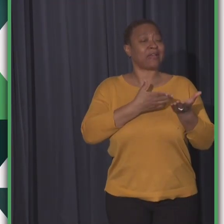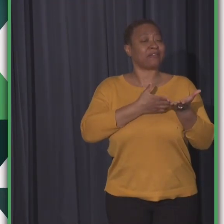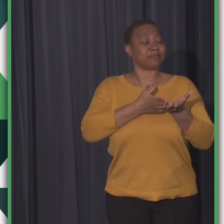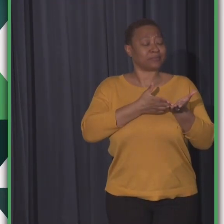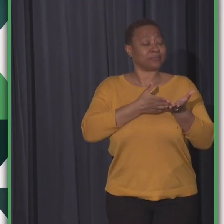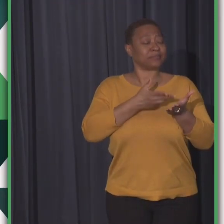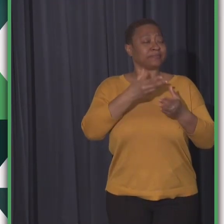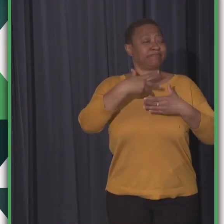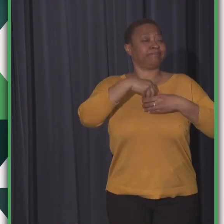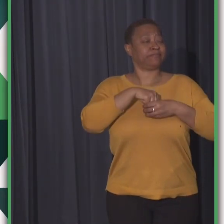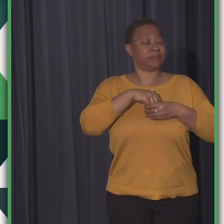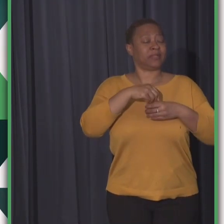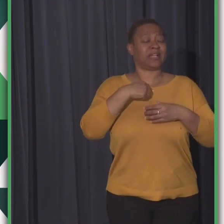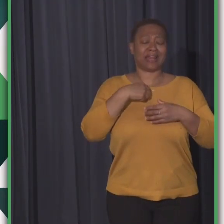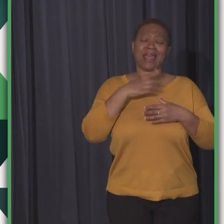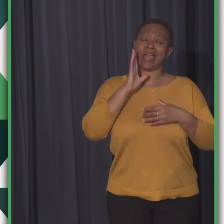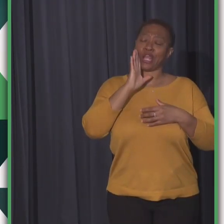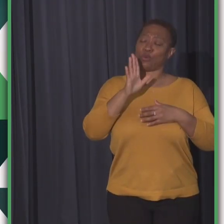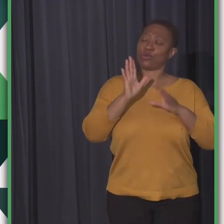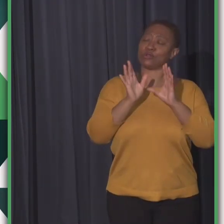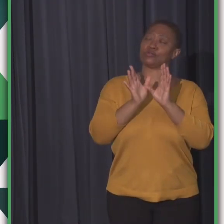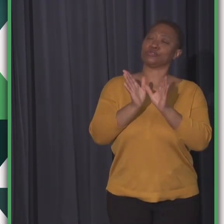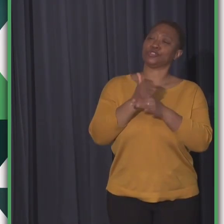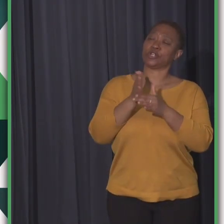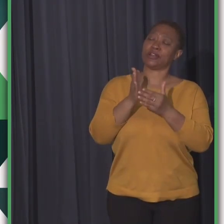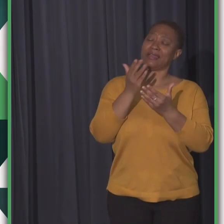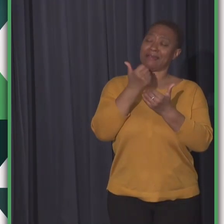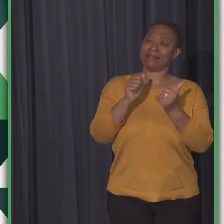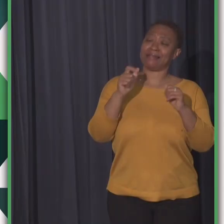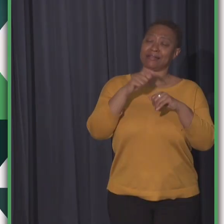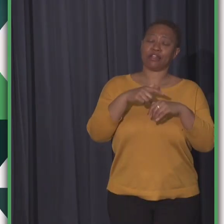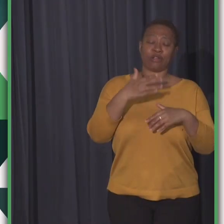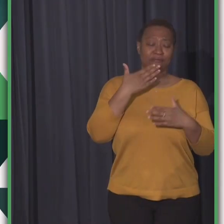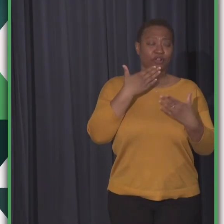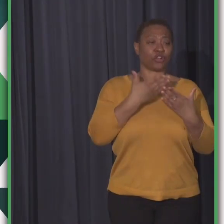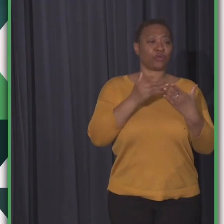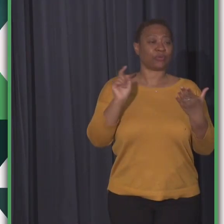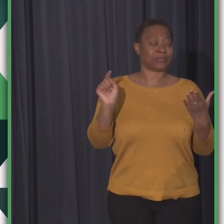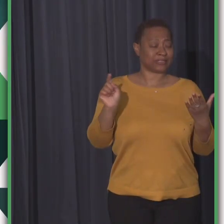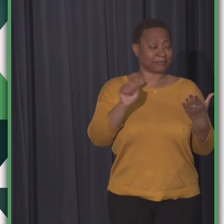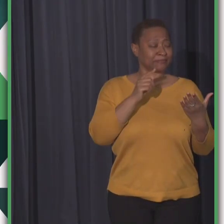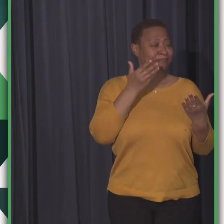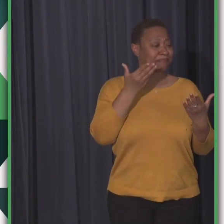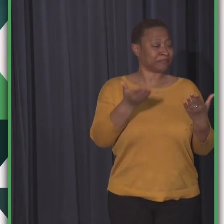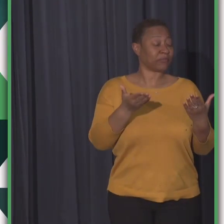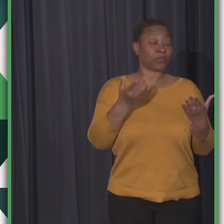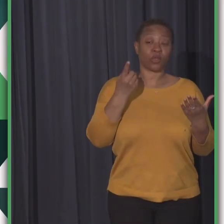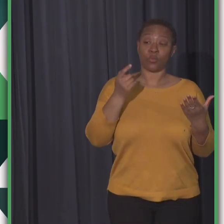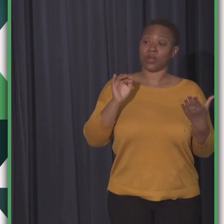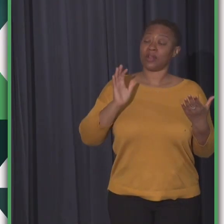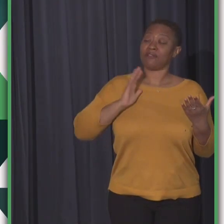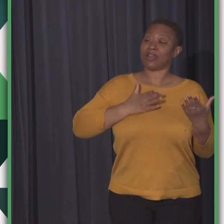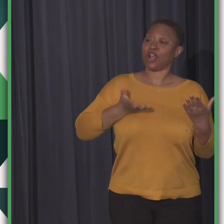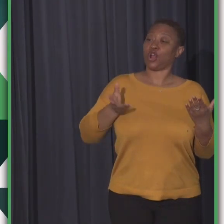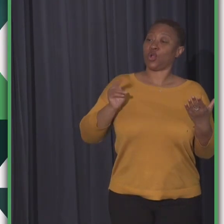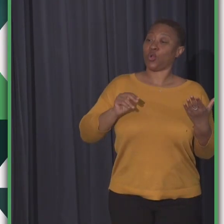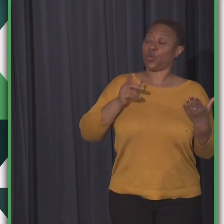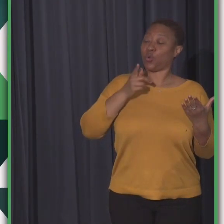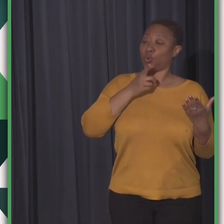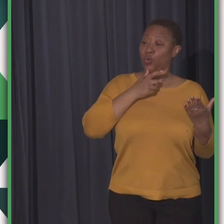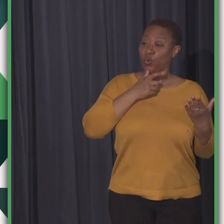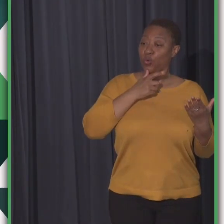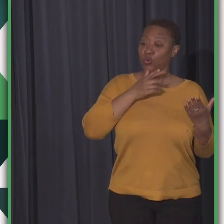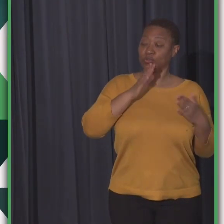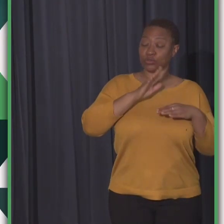any time. And just want to put that out there on the floor. You got some good ones out there. And one of our own right here who's up on